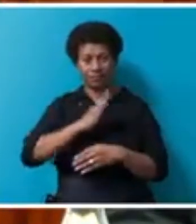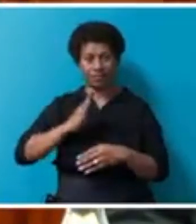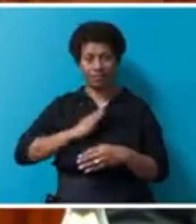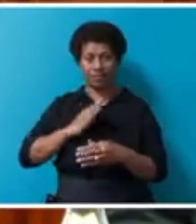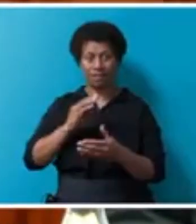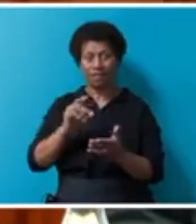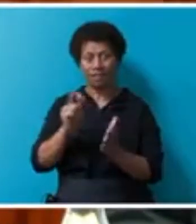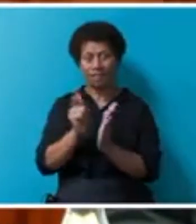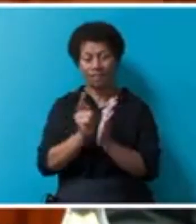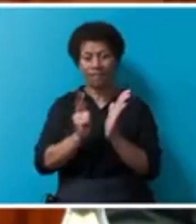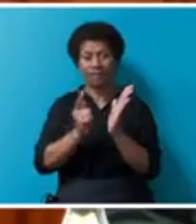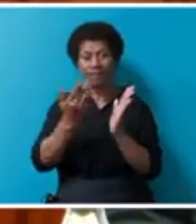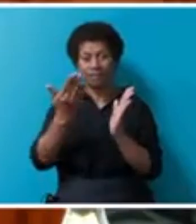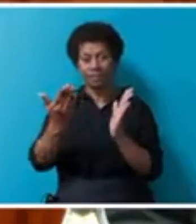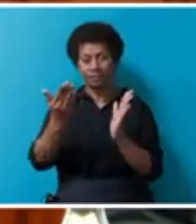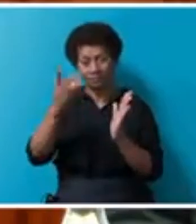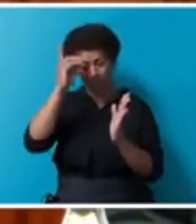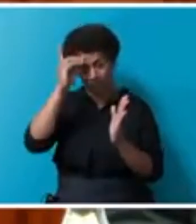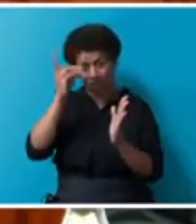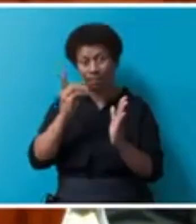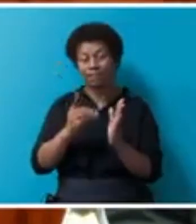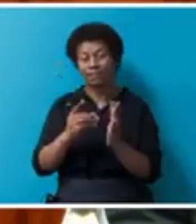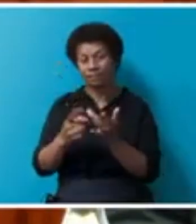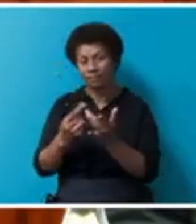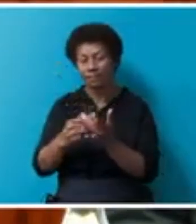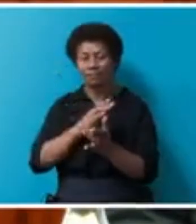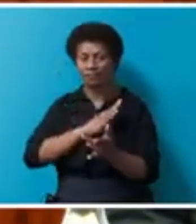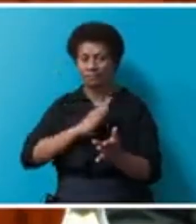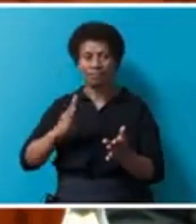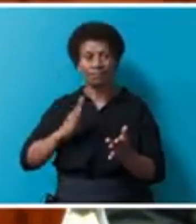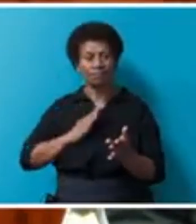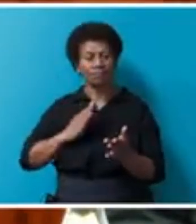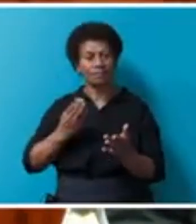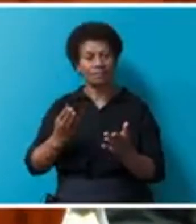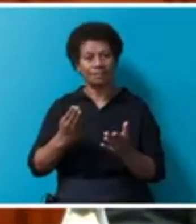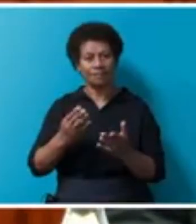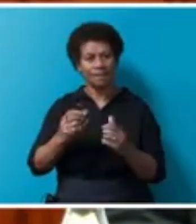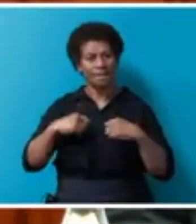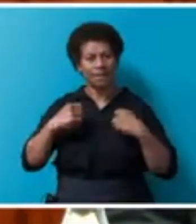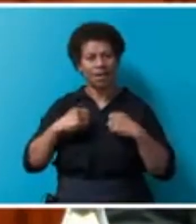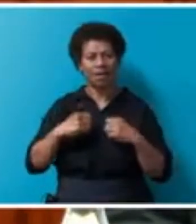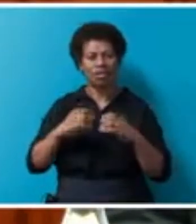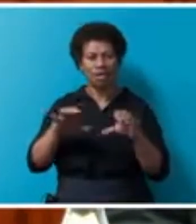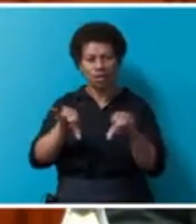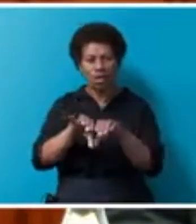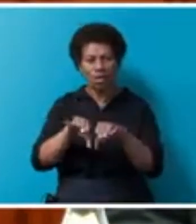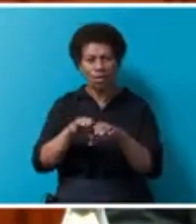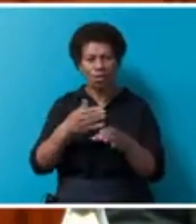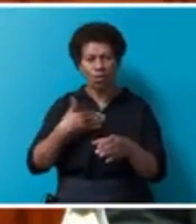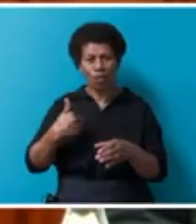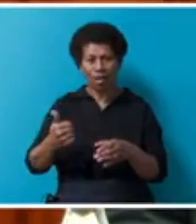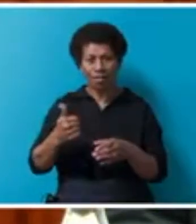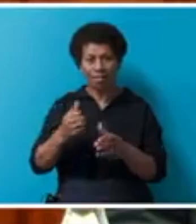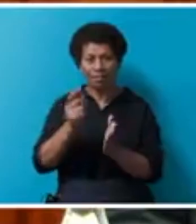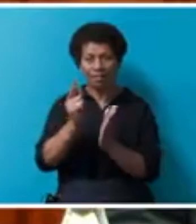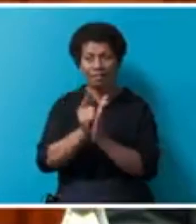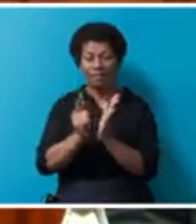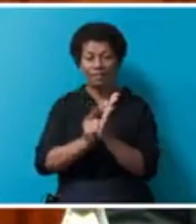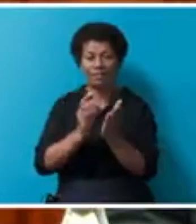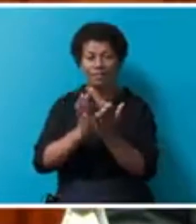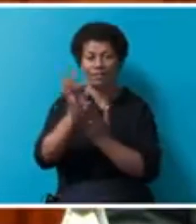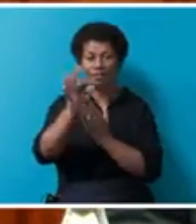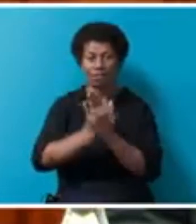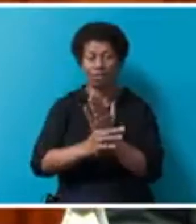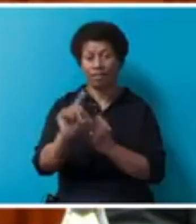and the Film Censorship Board. We are also proud to be hosting the Commonwealth Law Ministers meeting in February next year for the